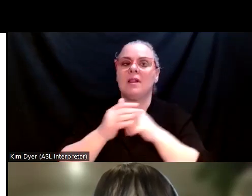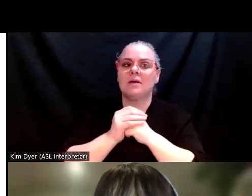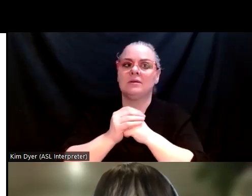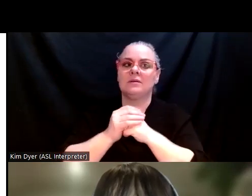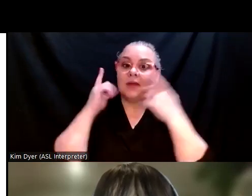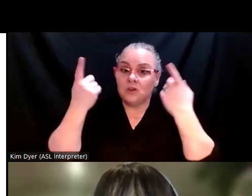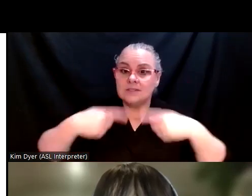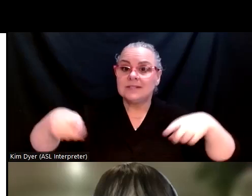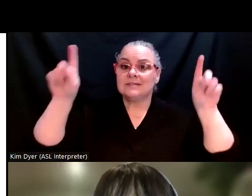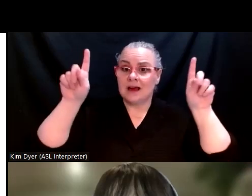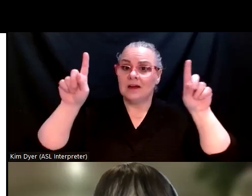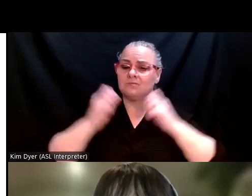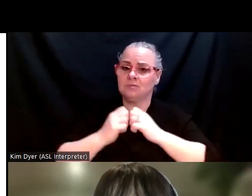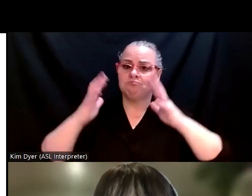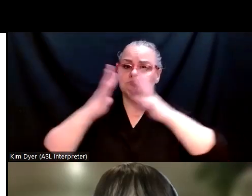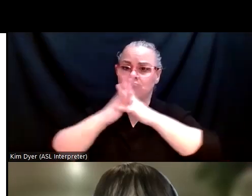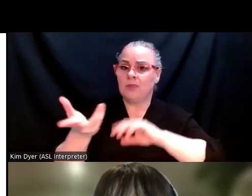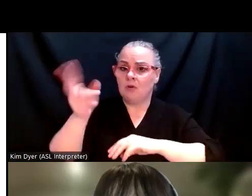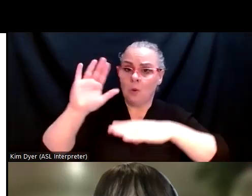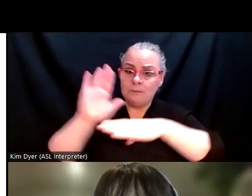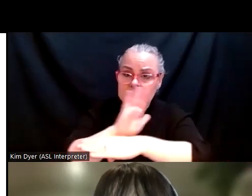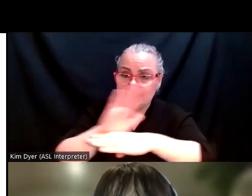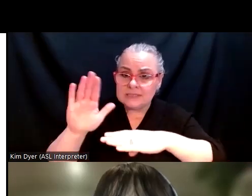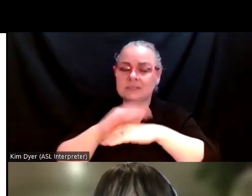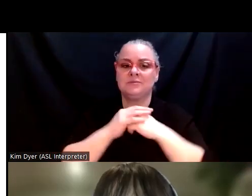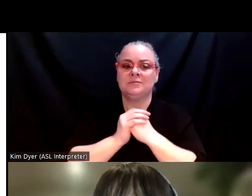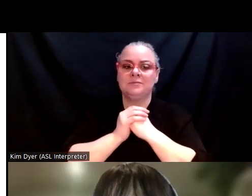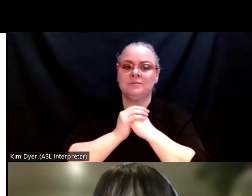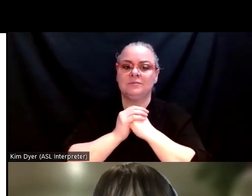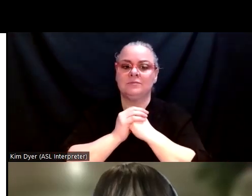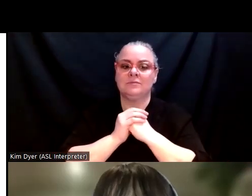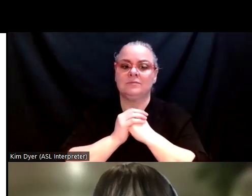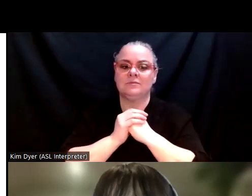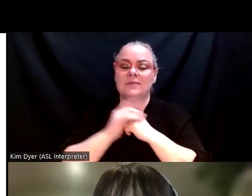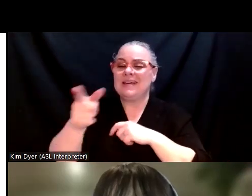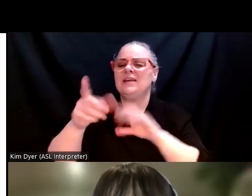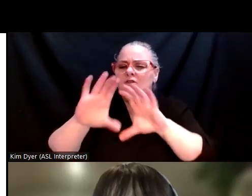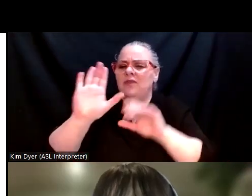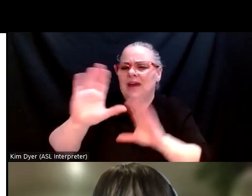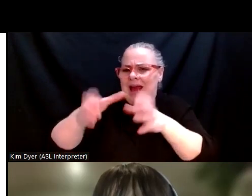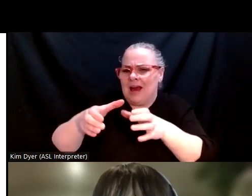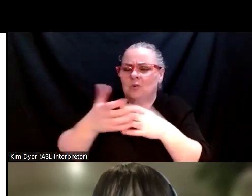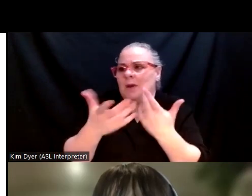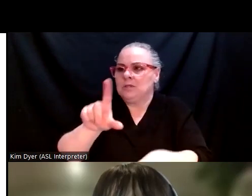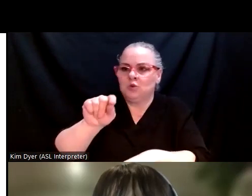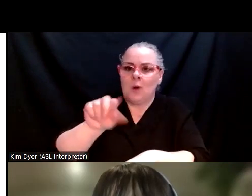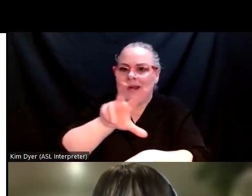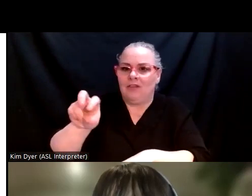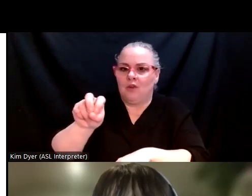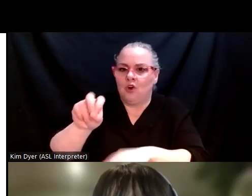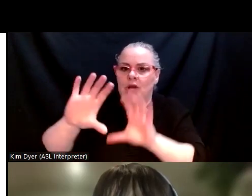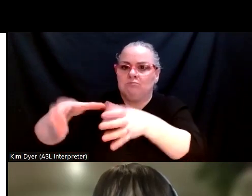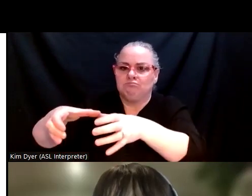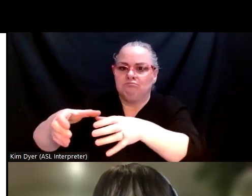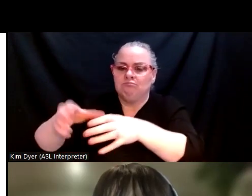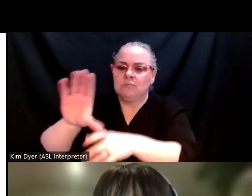know, successful entrepreneurs, et cetera. And in the category that you're looking at, it could be 20, 30 vehicles, you